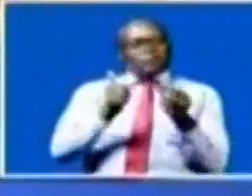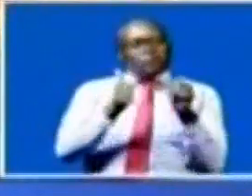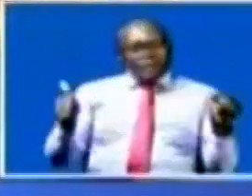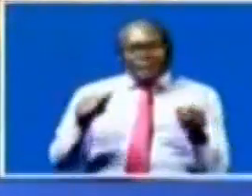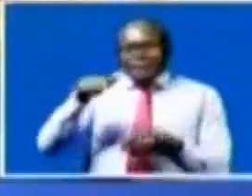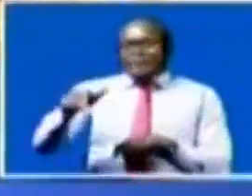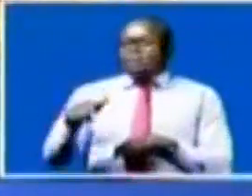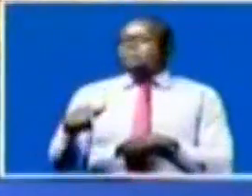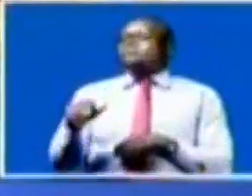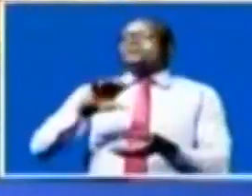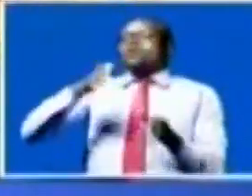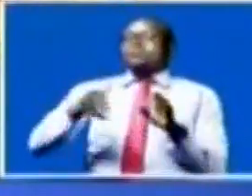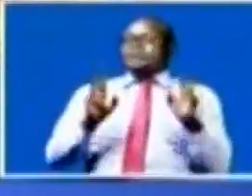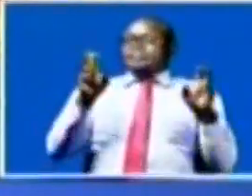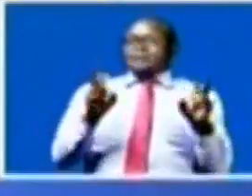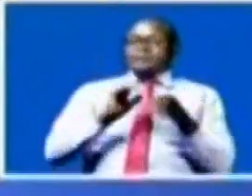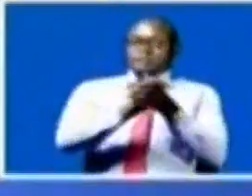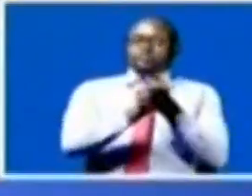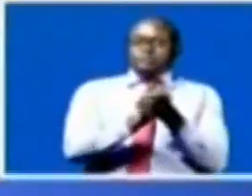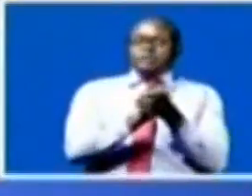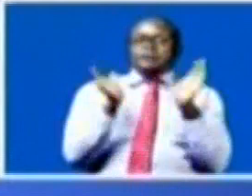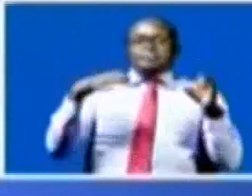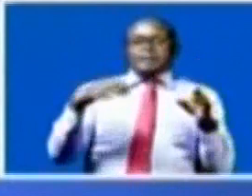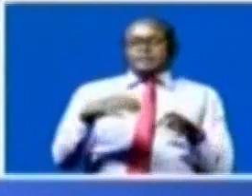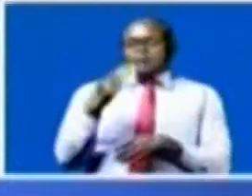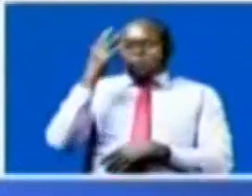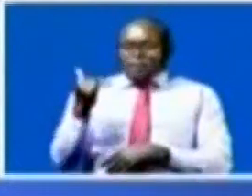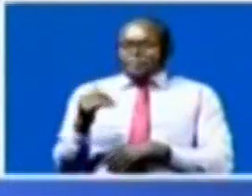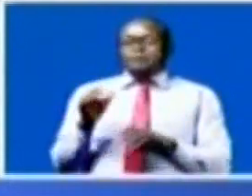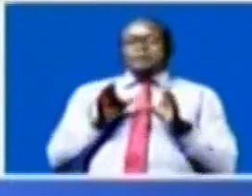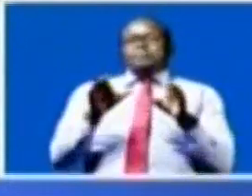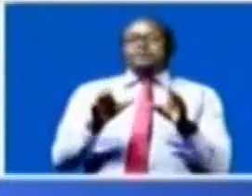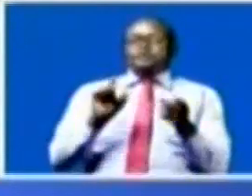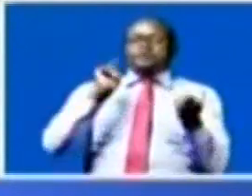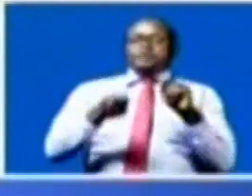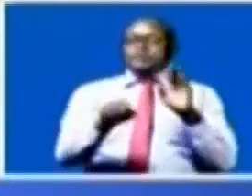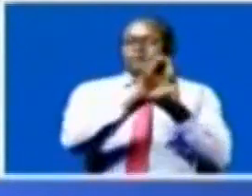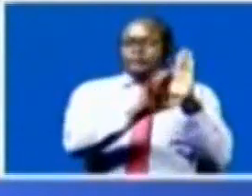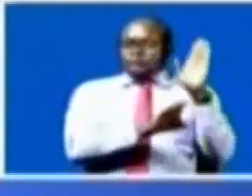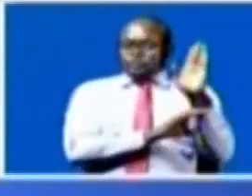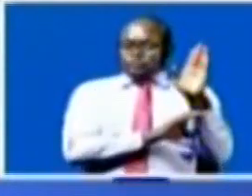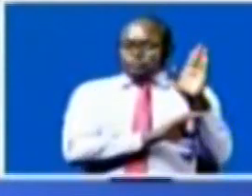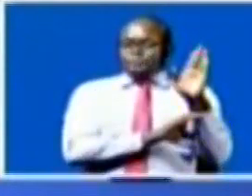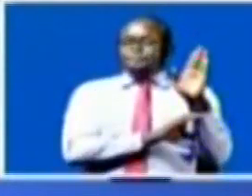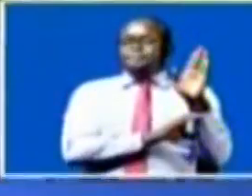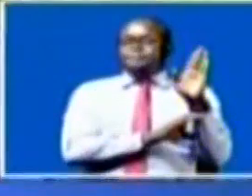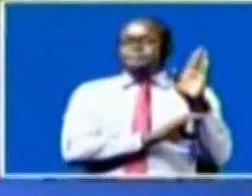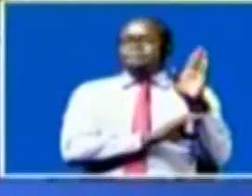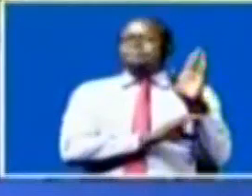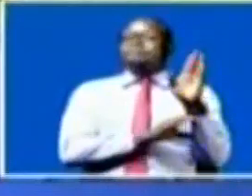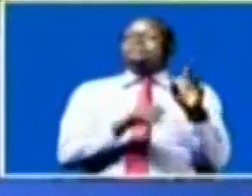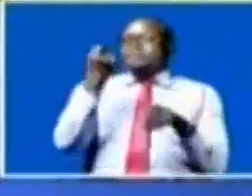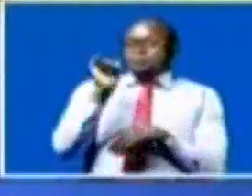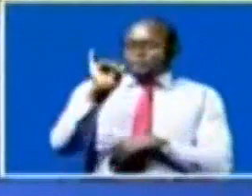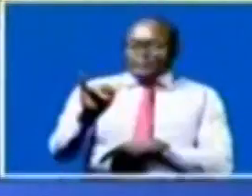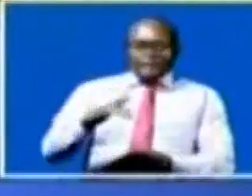to have complicated matters in the Jubilee party, given that the push for reforms and possible referendum. Because of that,